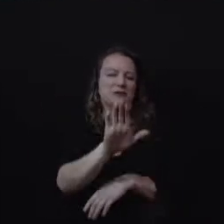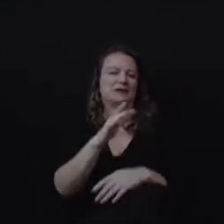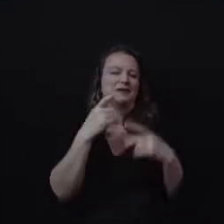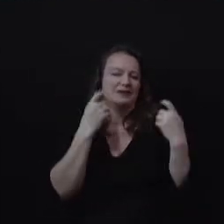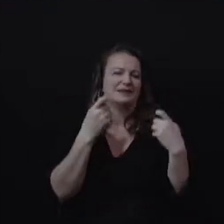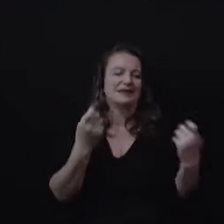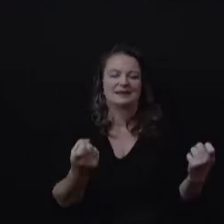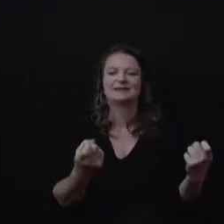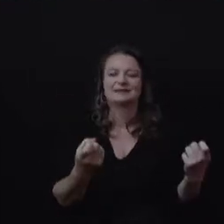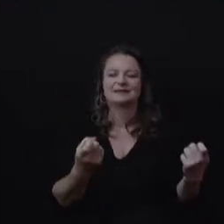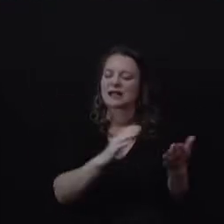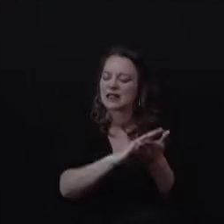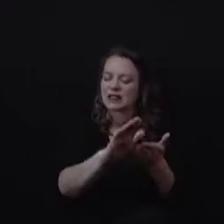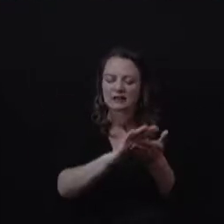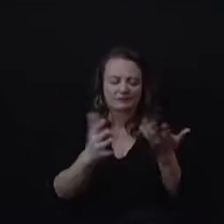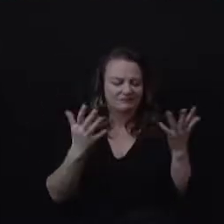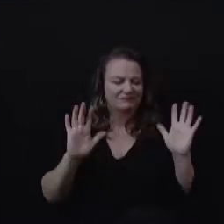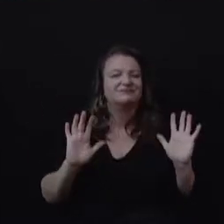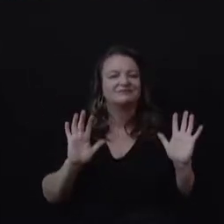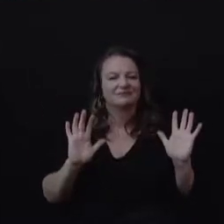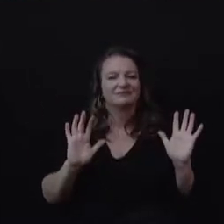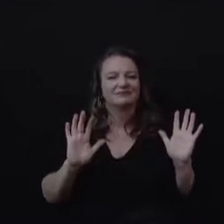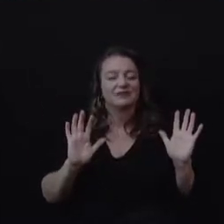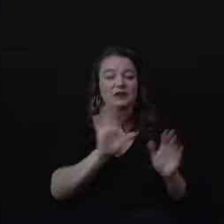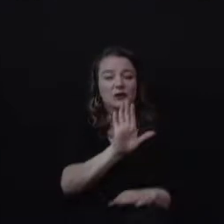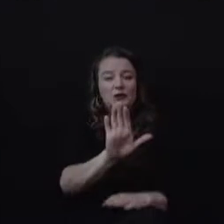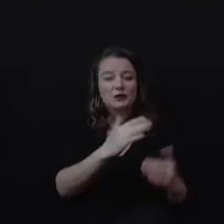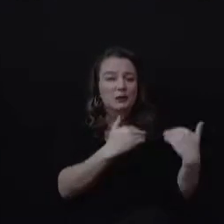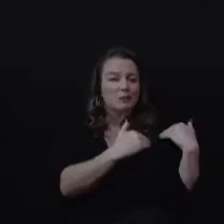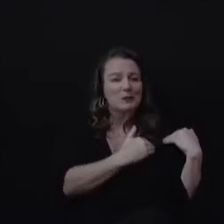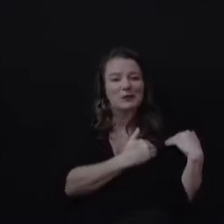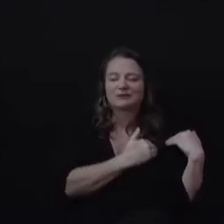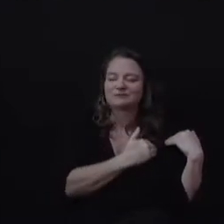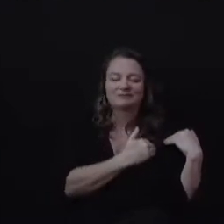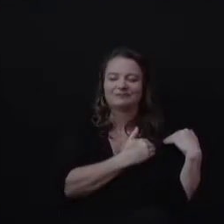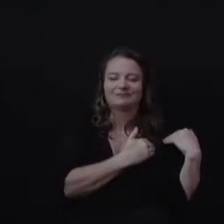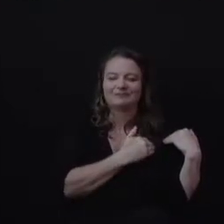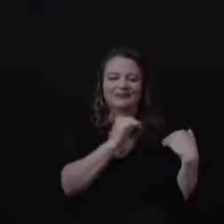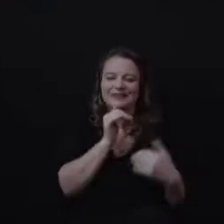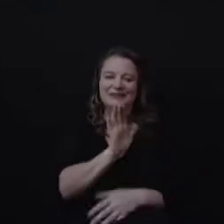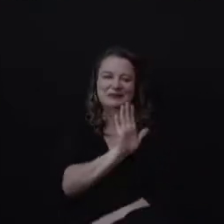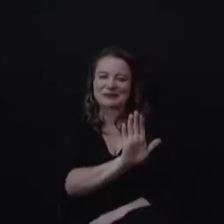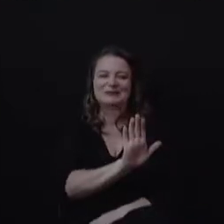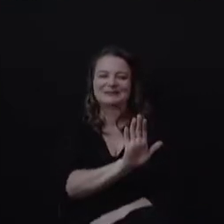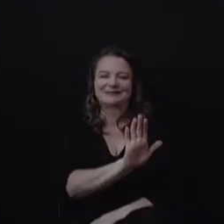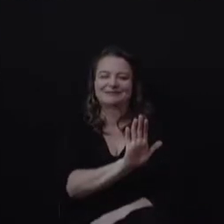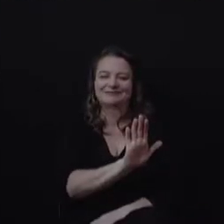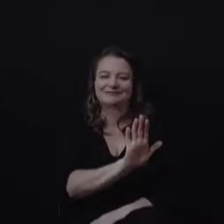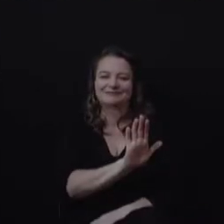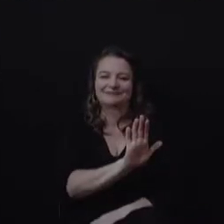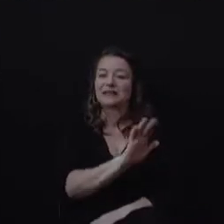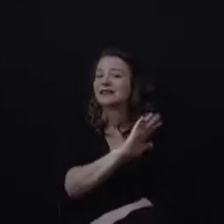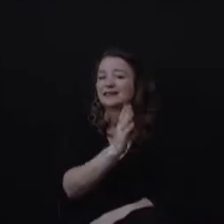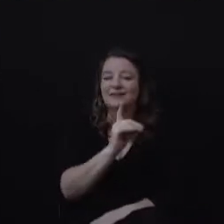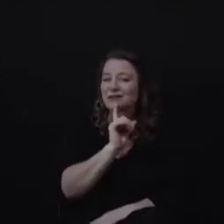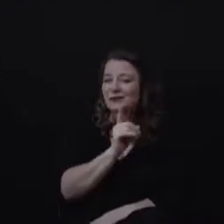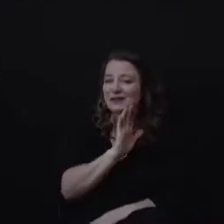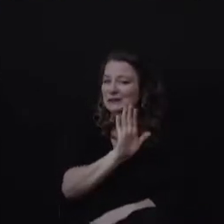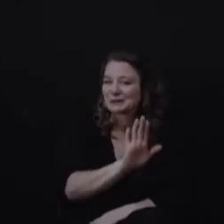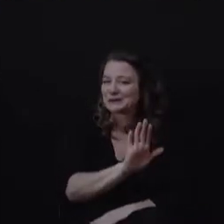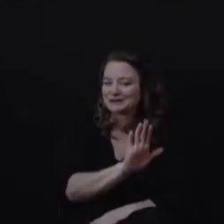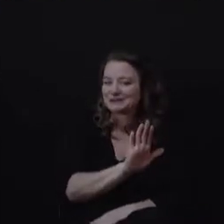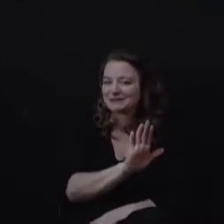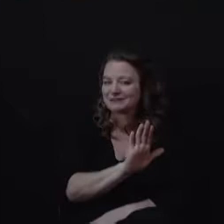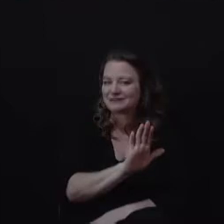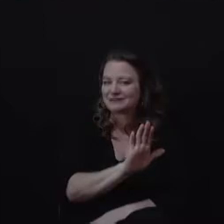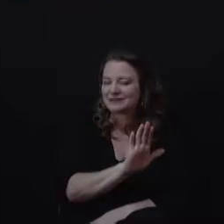you, that the burden that you have carried no longer belongs to you. In fact, it never did.